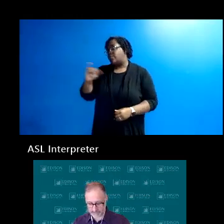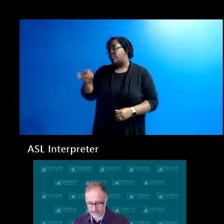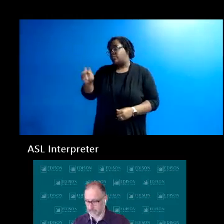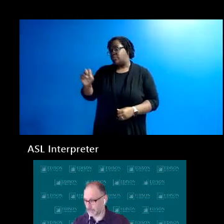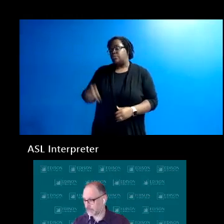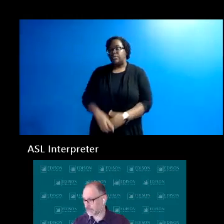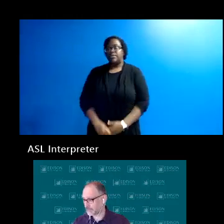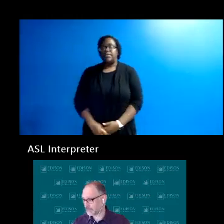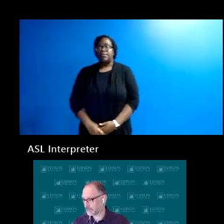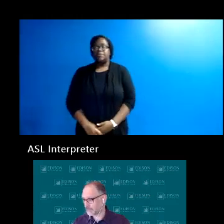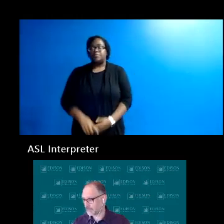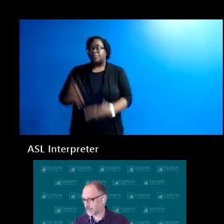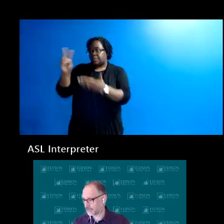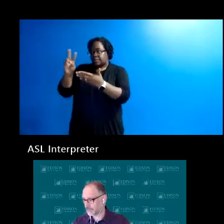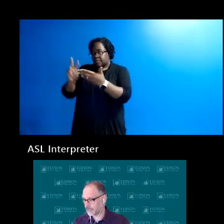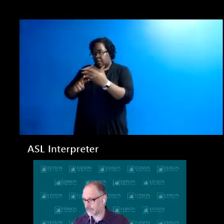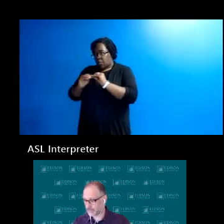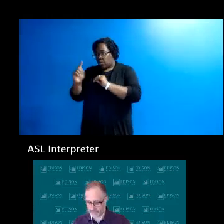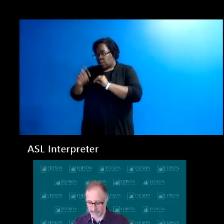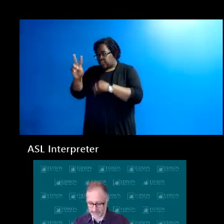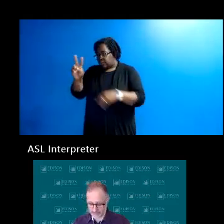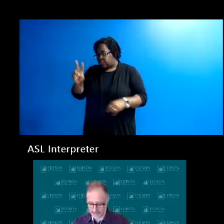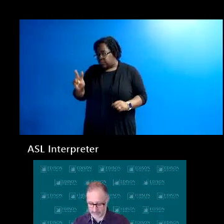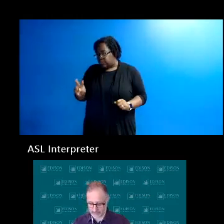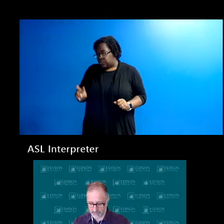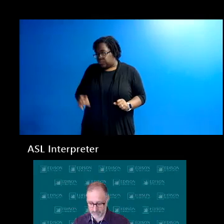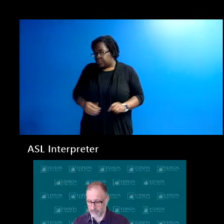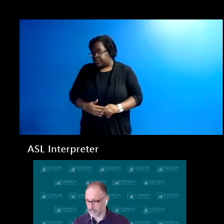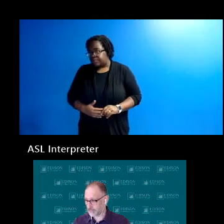We're scanning the chat for more questions.